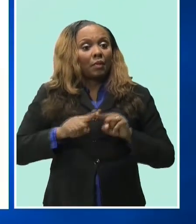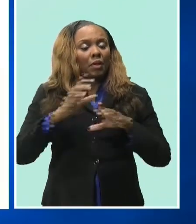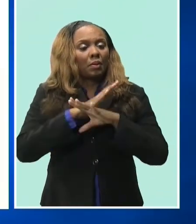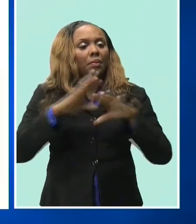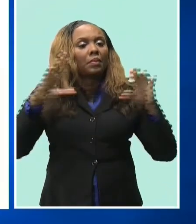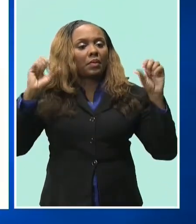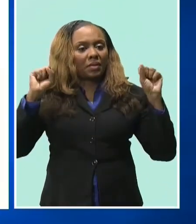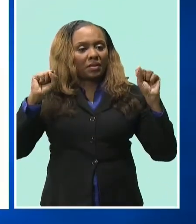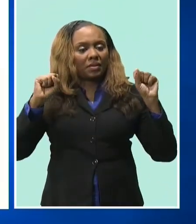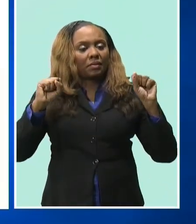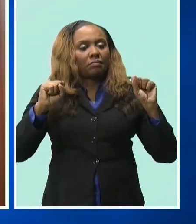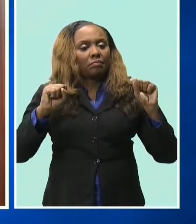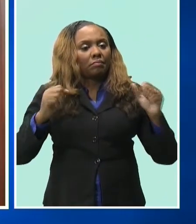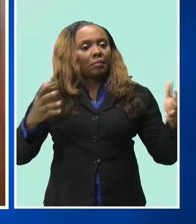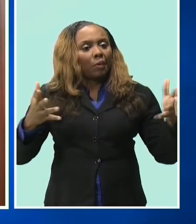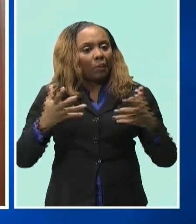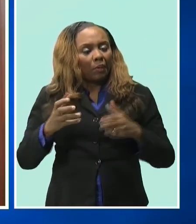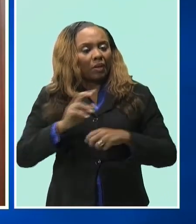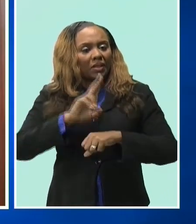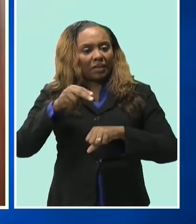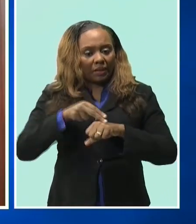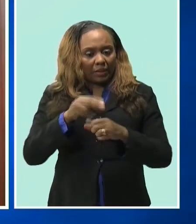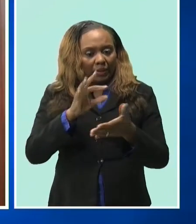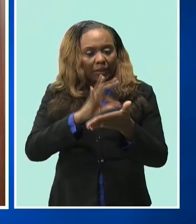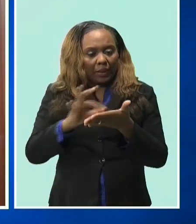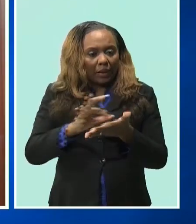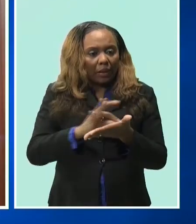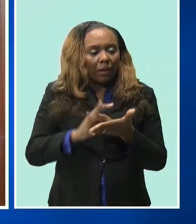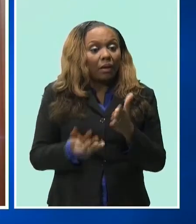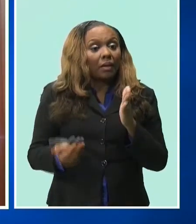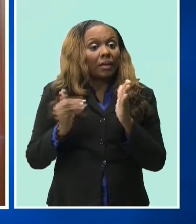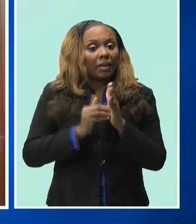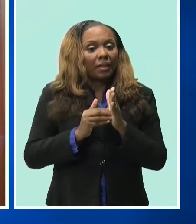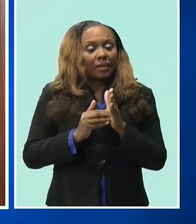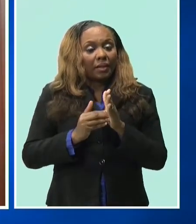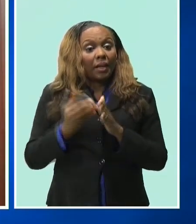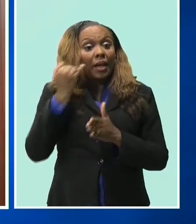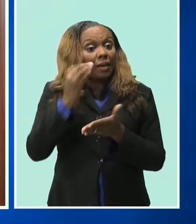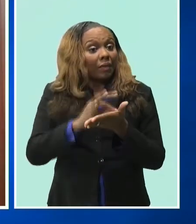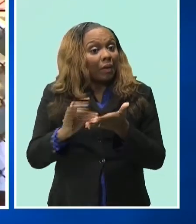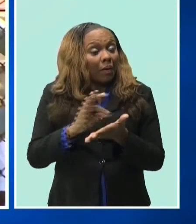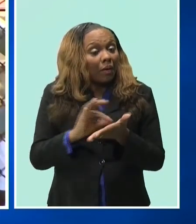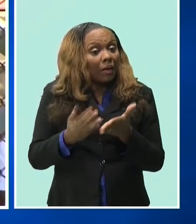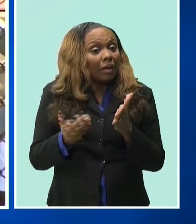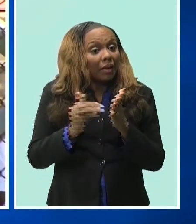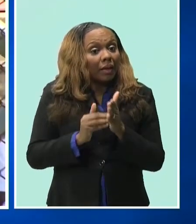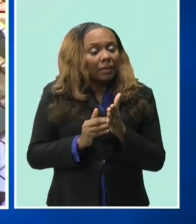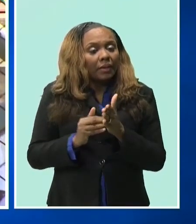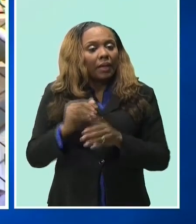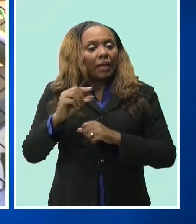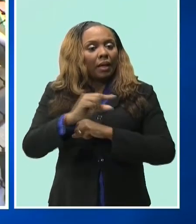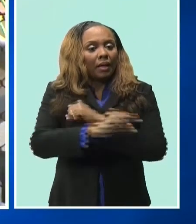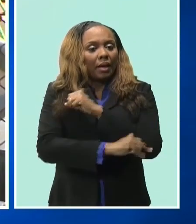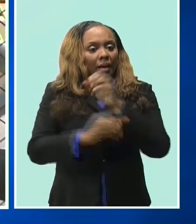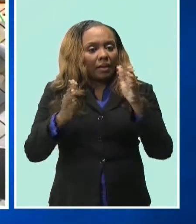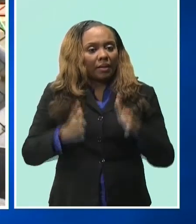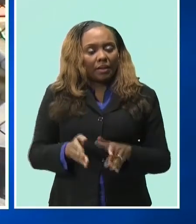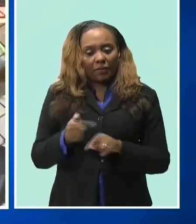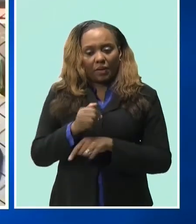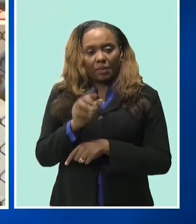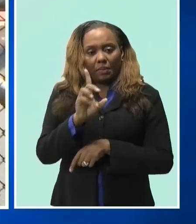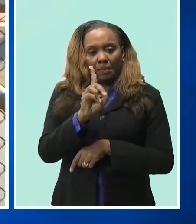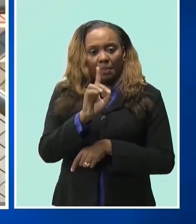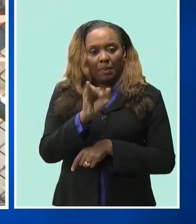who initiated efforts for the national recount, since it would give Guyanese from District 1 to 10 the assurance